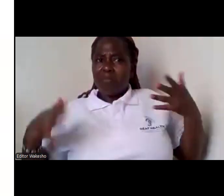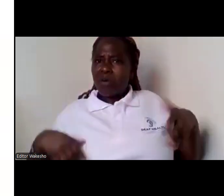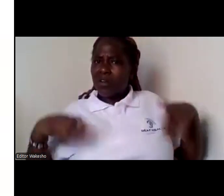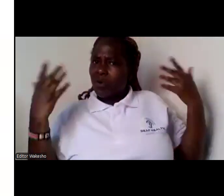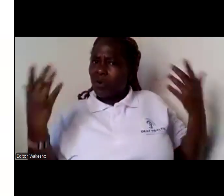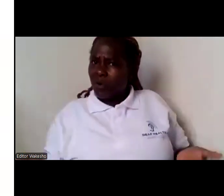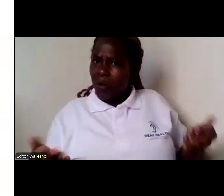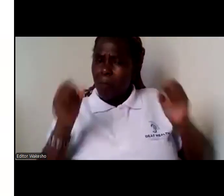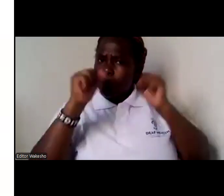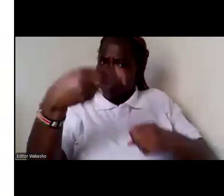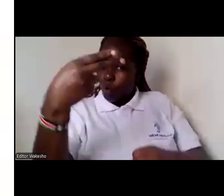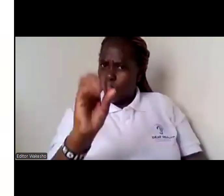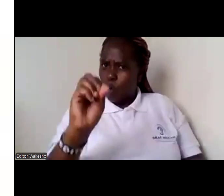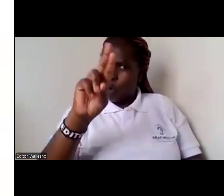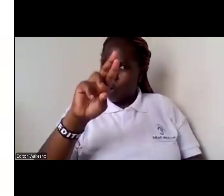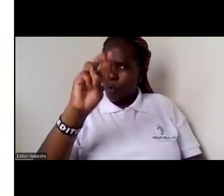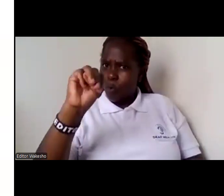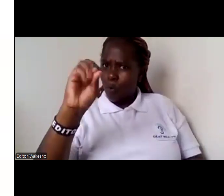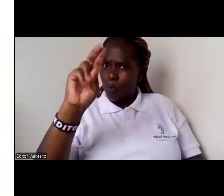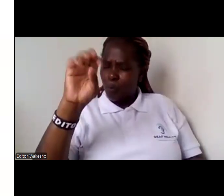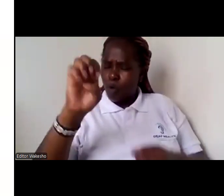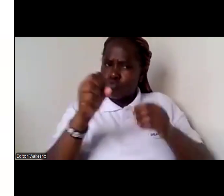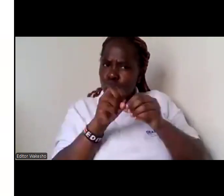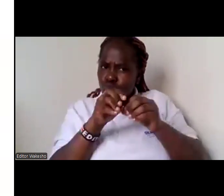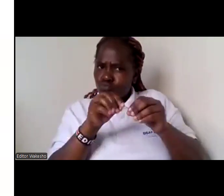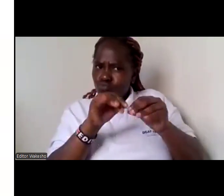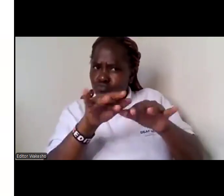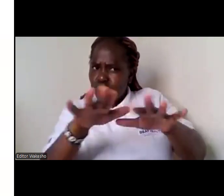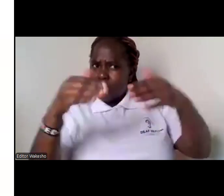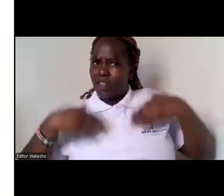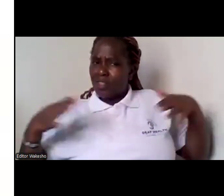hormones to the body? And is it a new